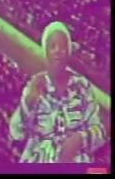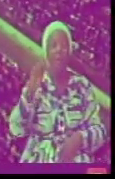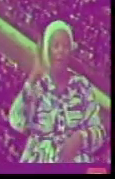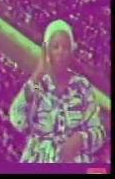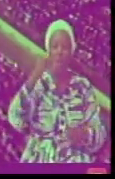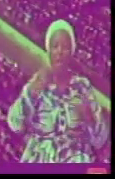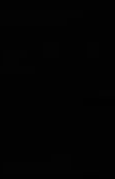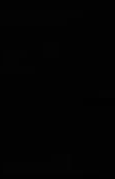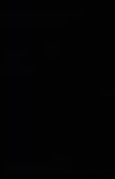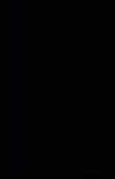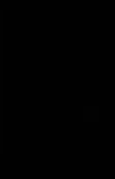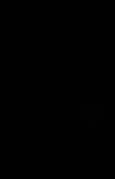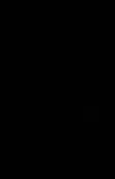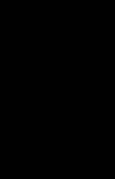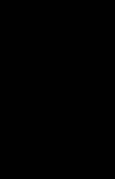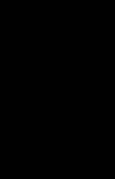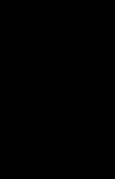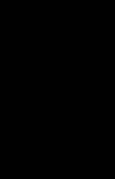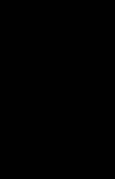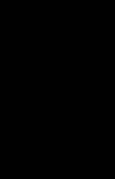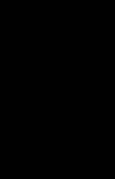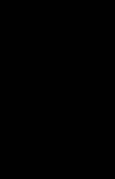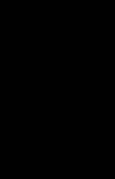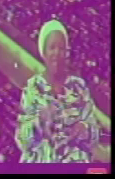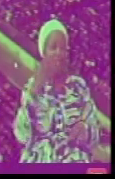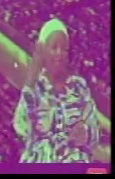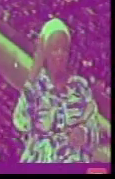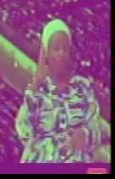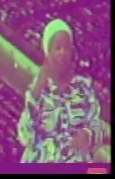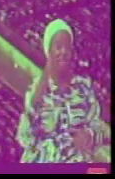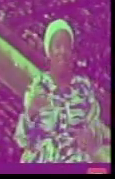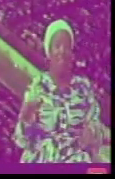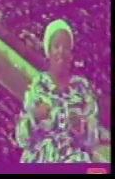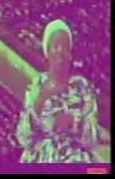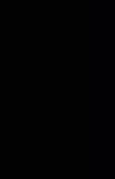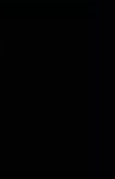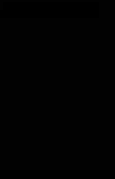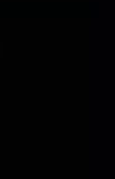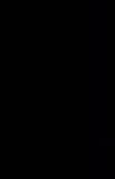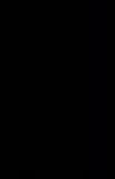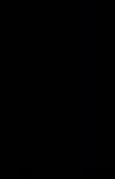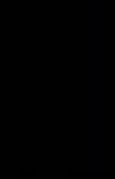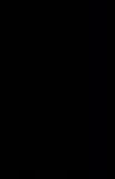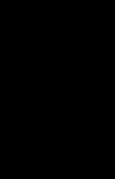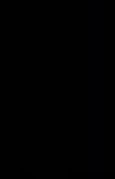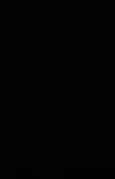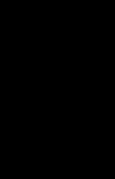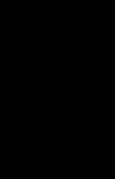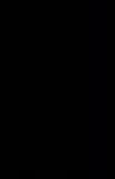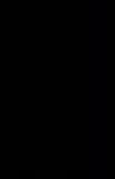mercy. Looks like mercy is coming. Looks like compassion is coming your way.